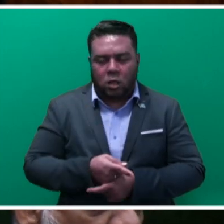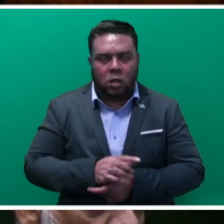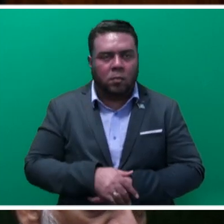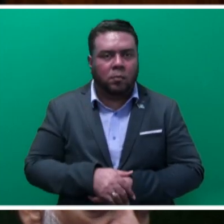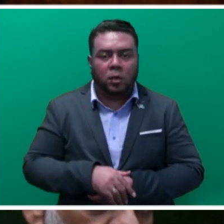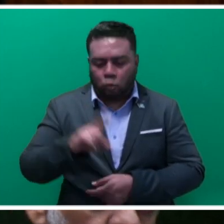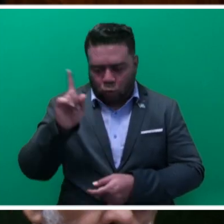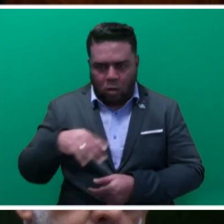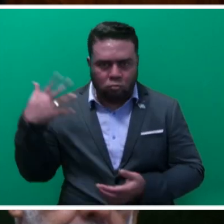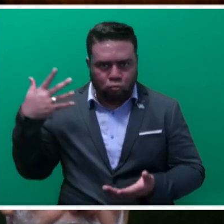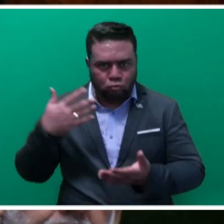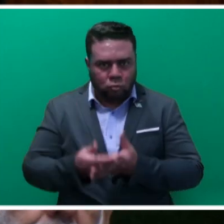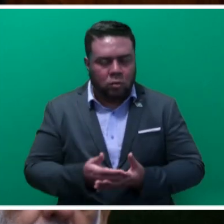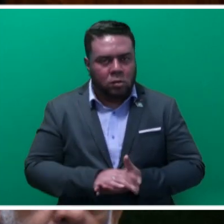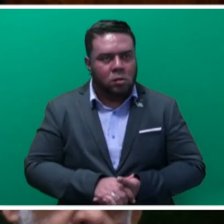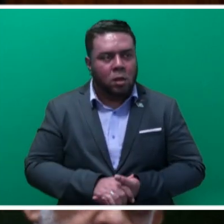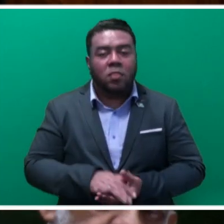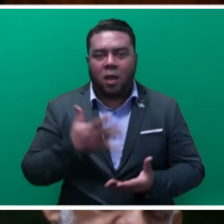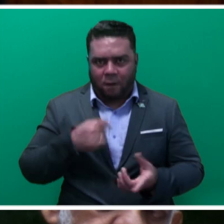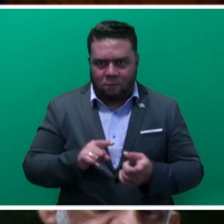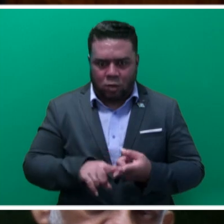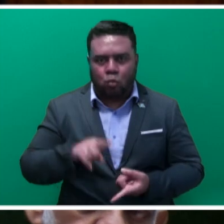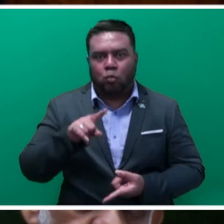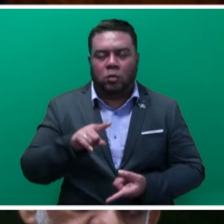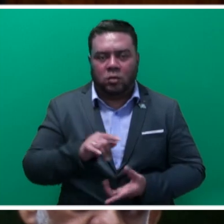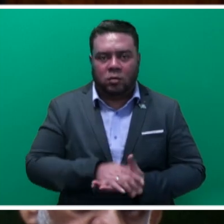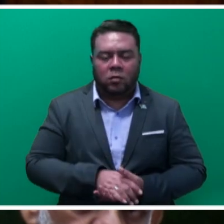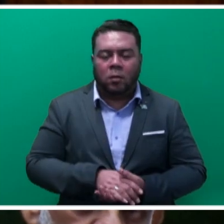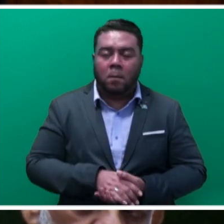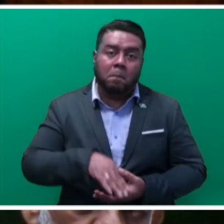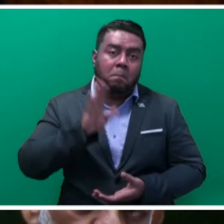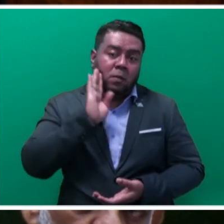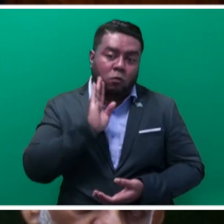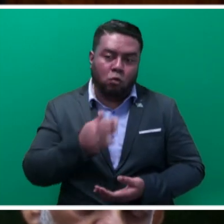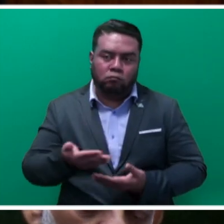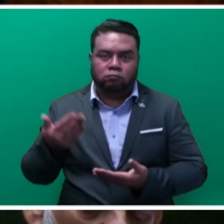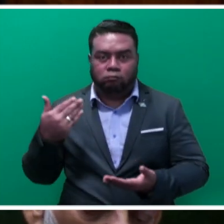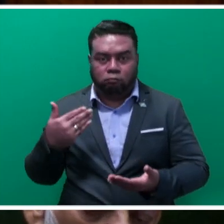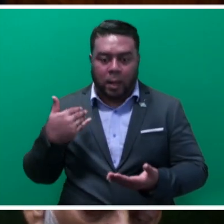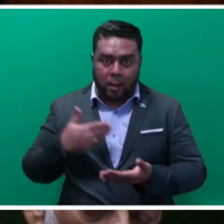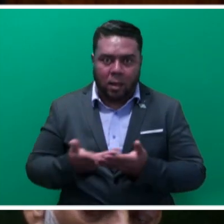to date. They have increased the volume of ginger purchased